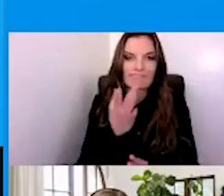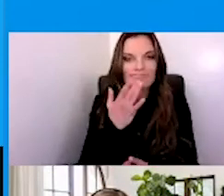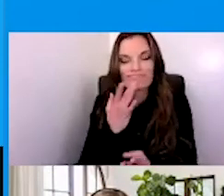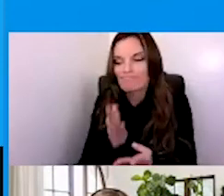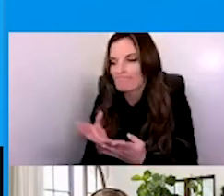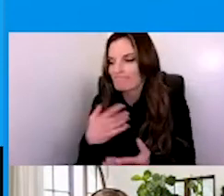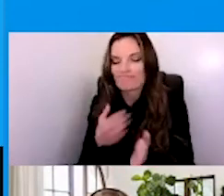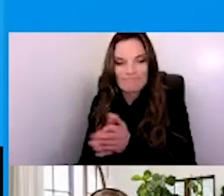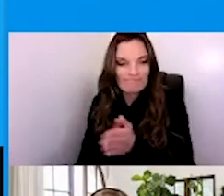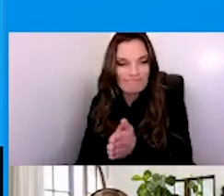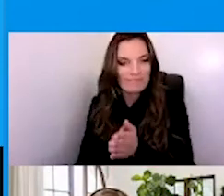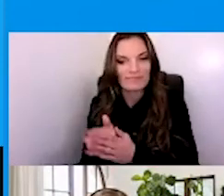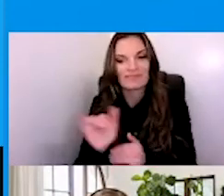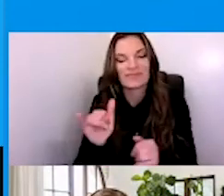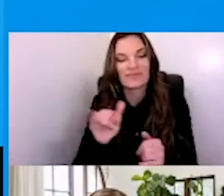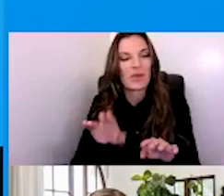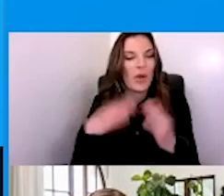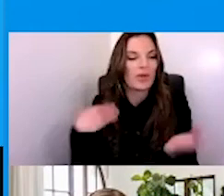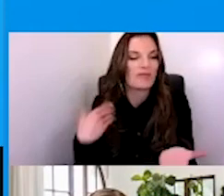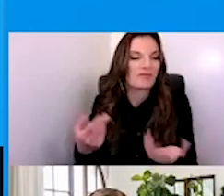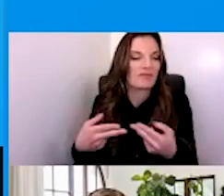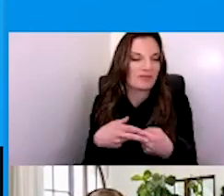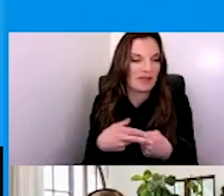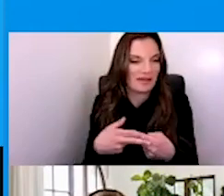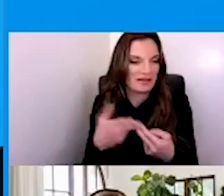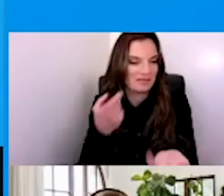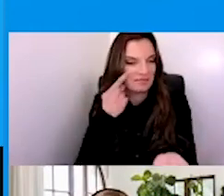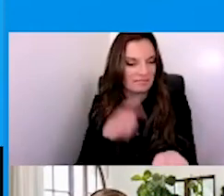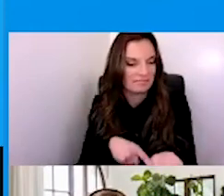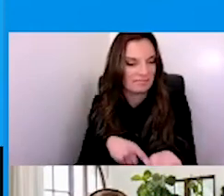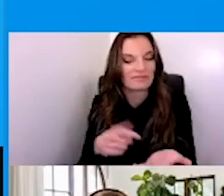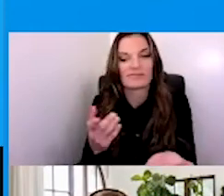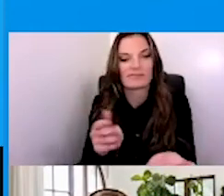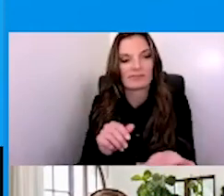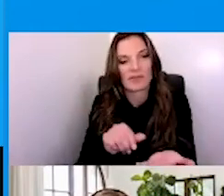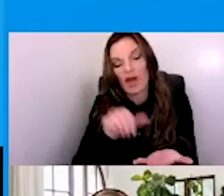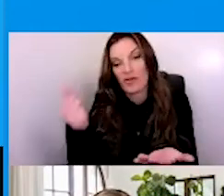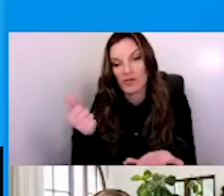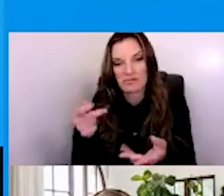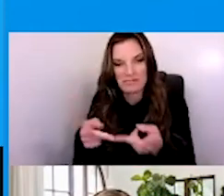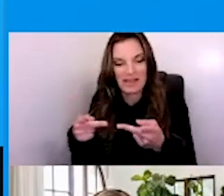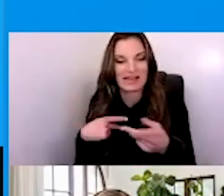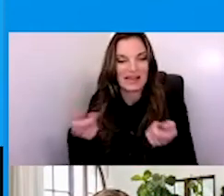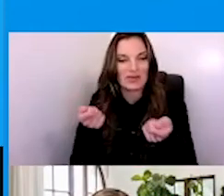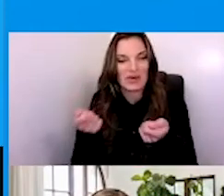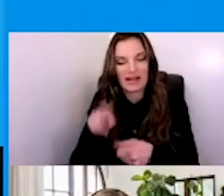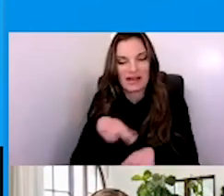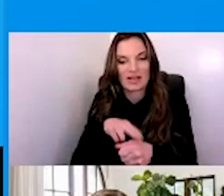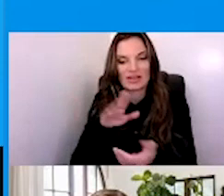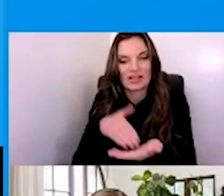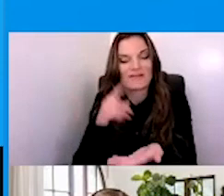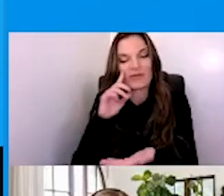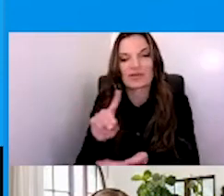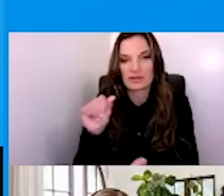saw on my opening slide, yet another center that I actually direct, the National Center for